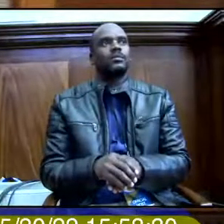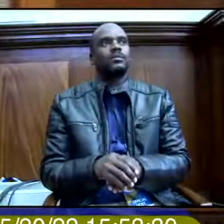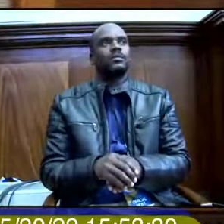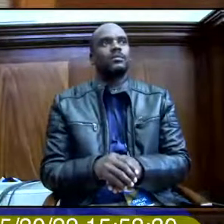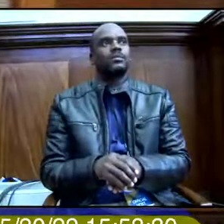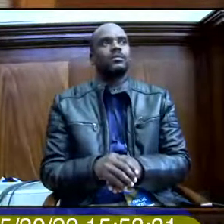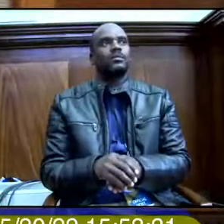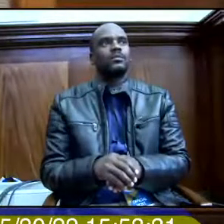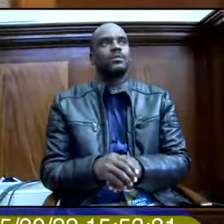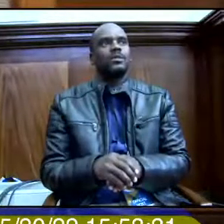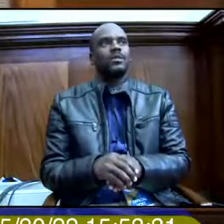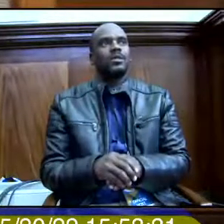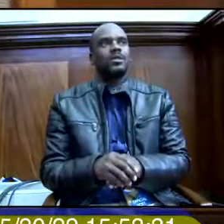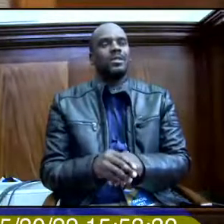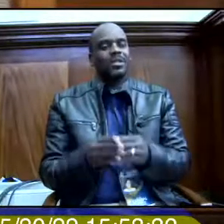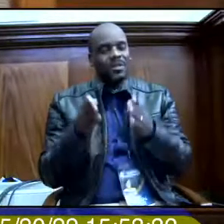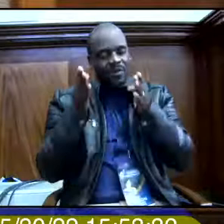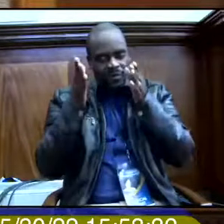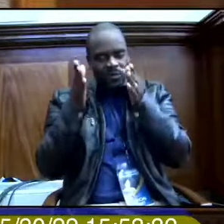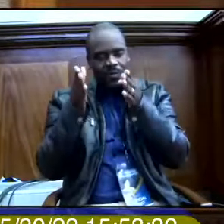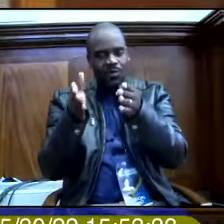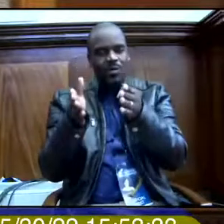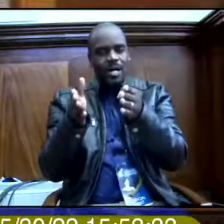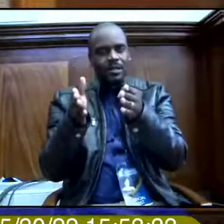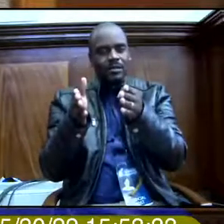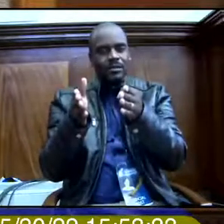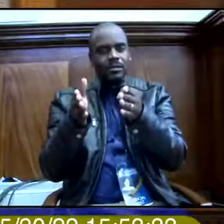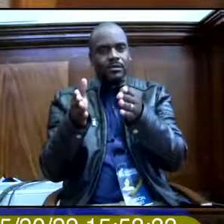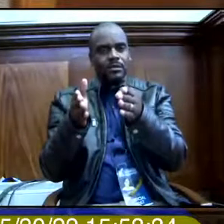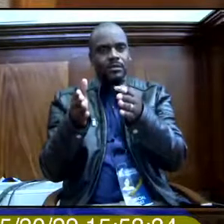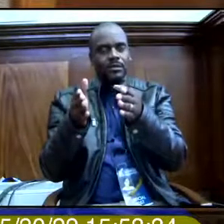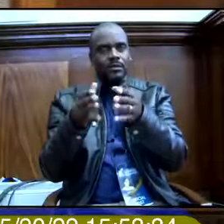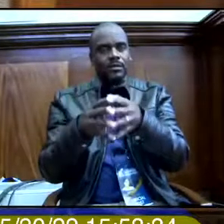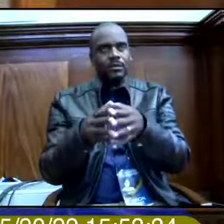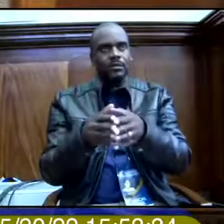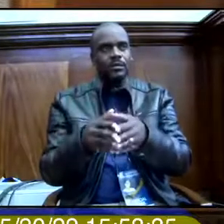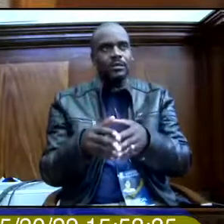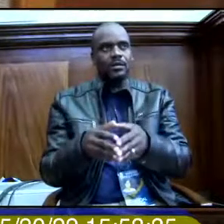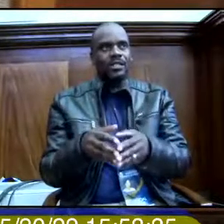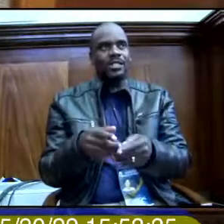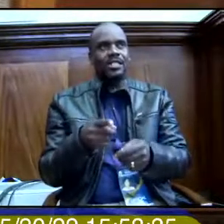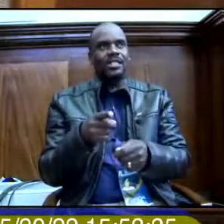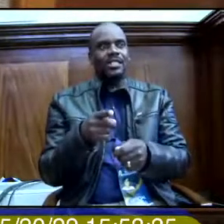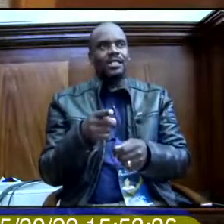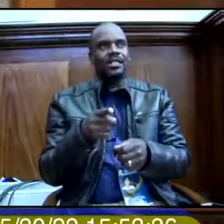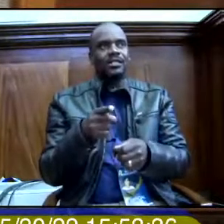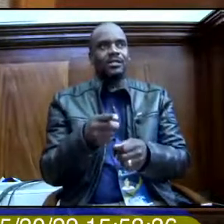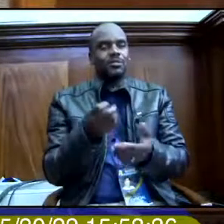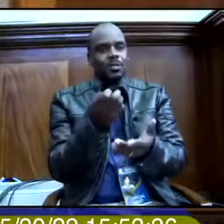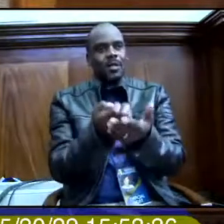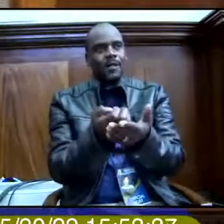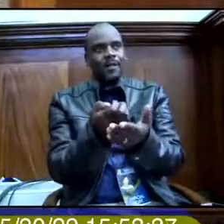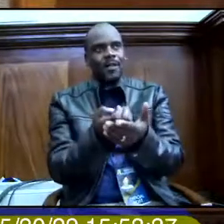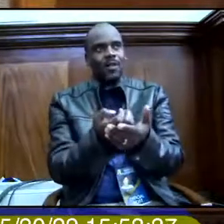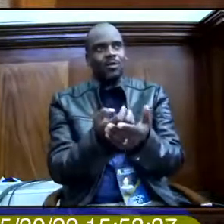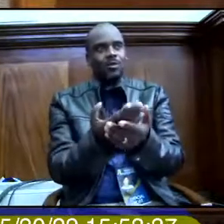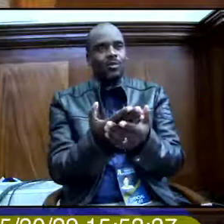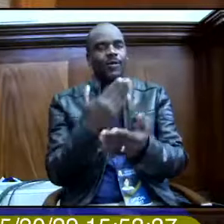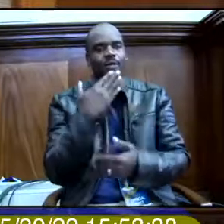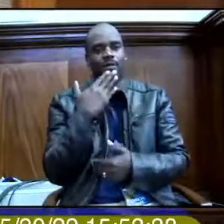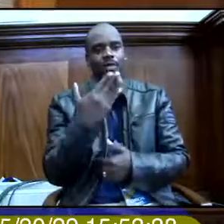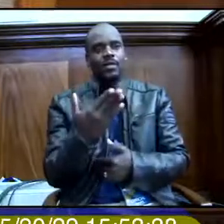that will mainly focus on clamping down on this illicit economy thank you very